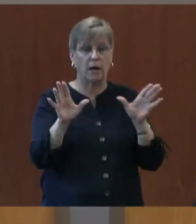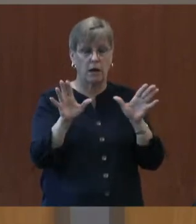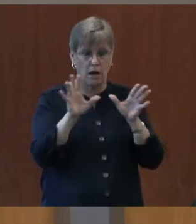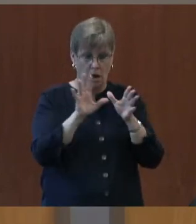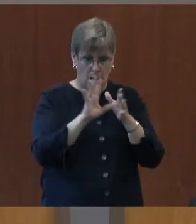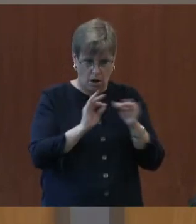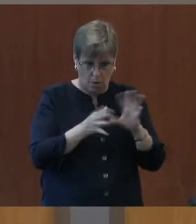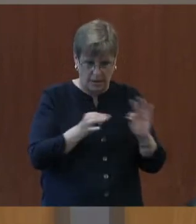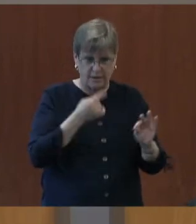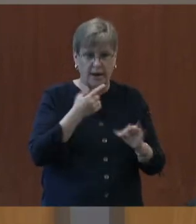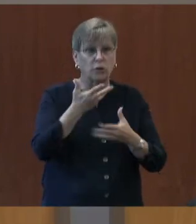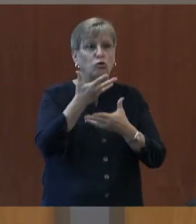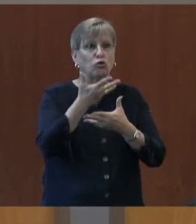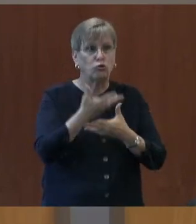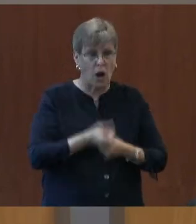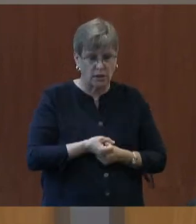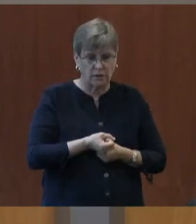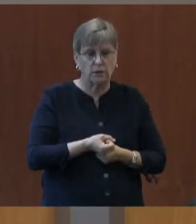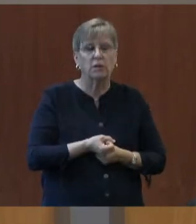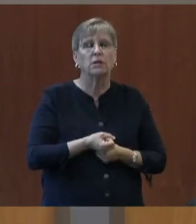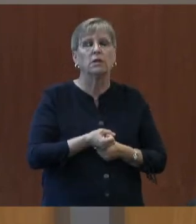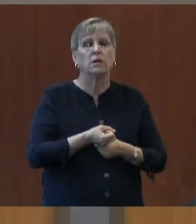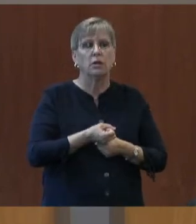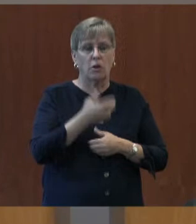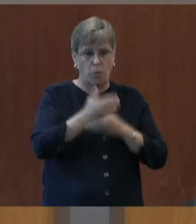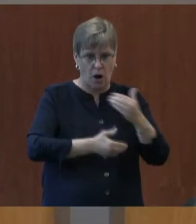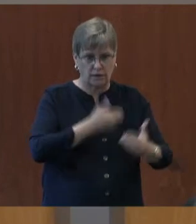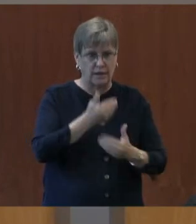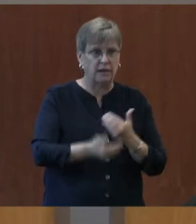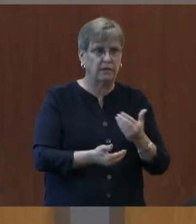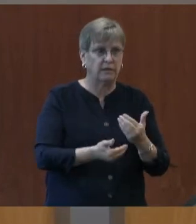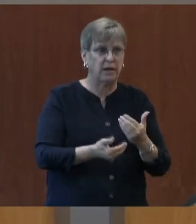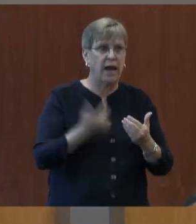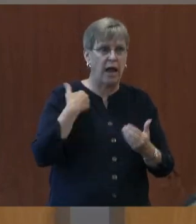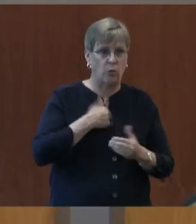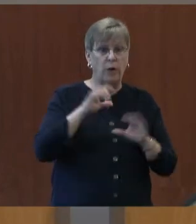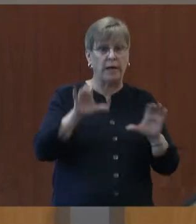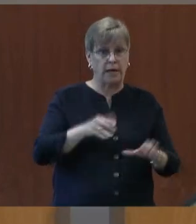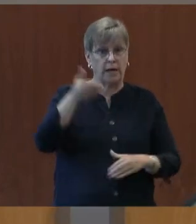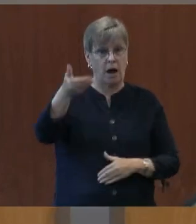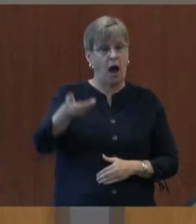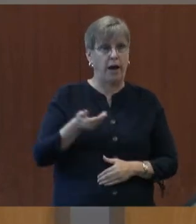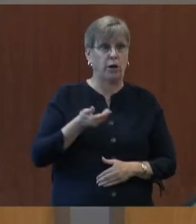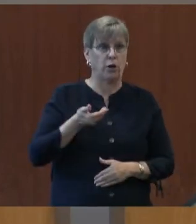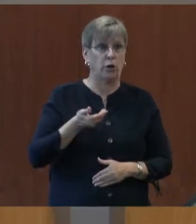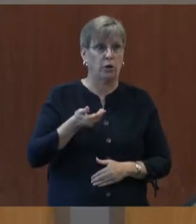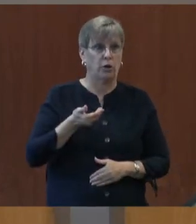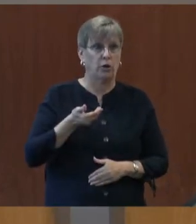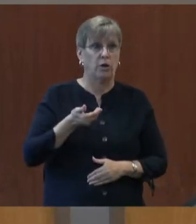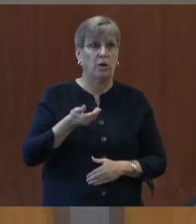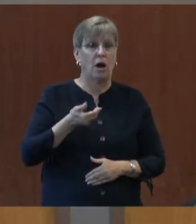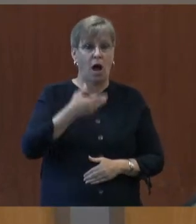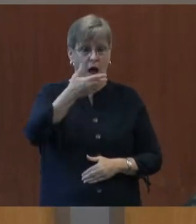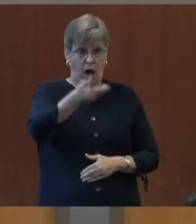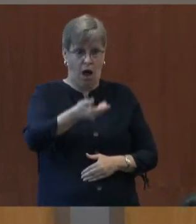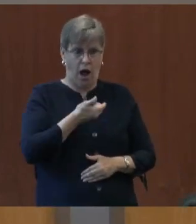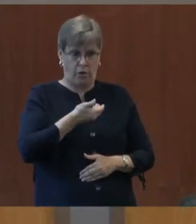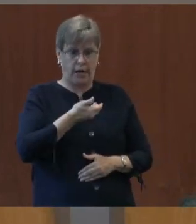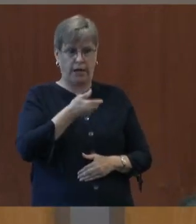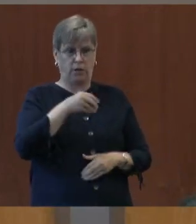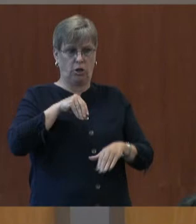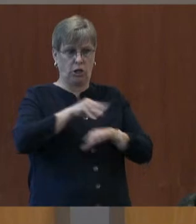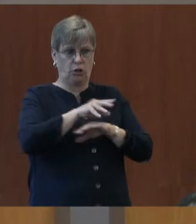process, and for the most part we did hire a hiring firm, a hiring